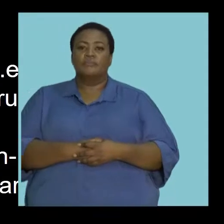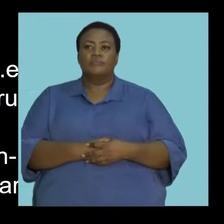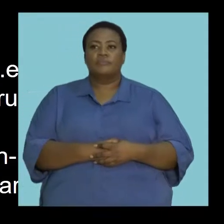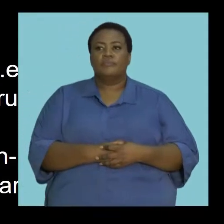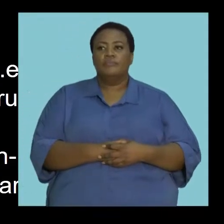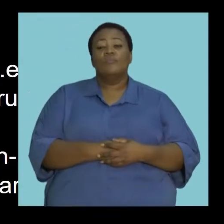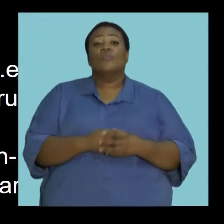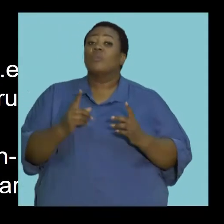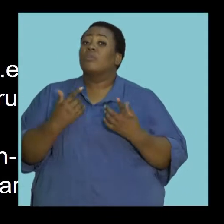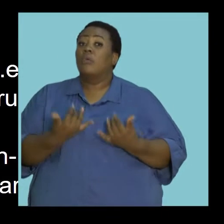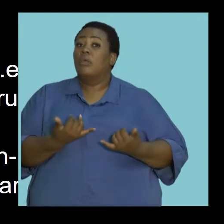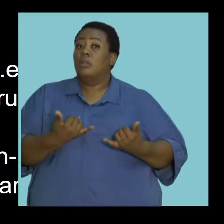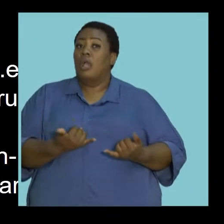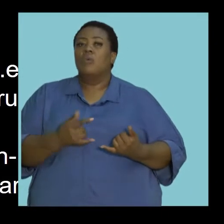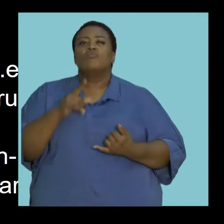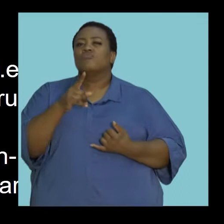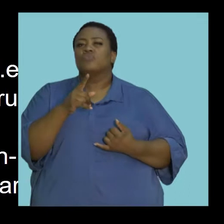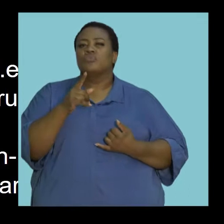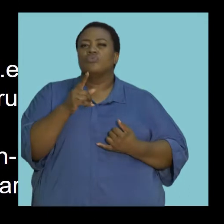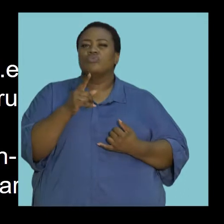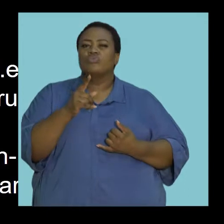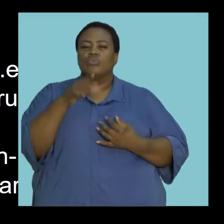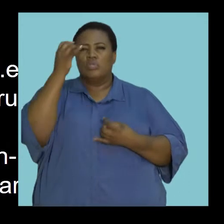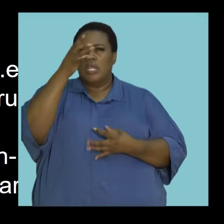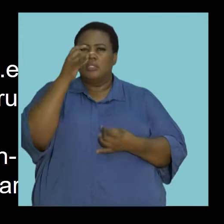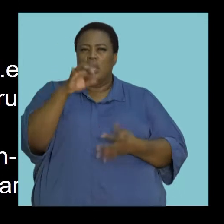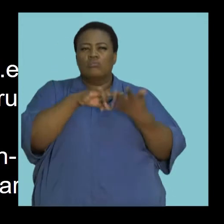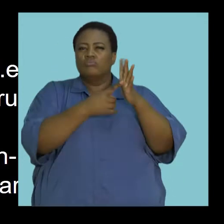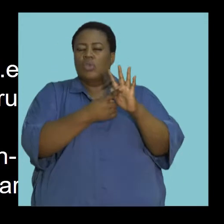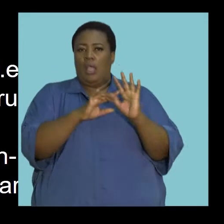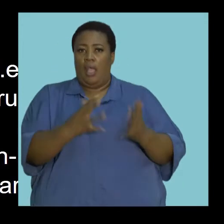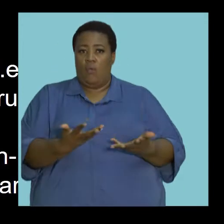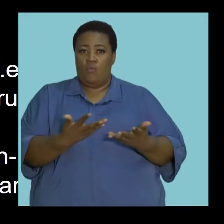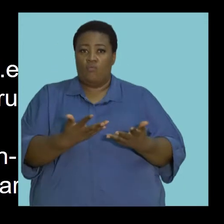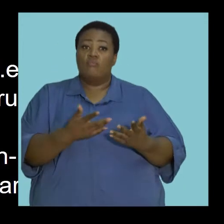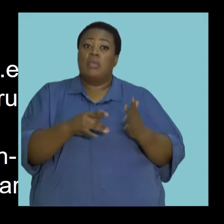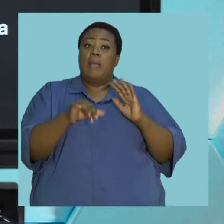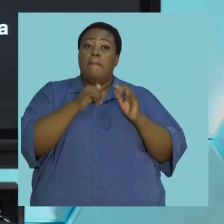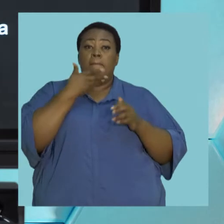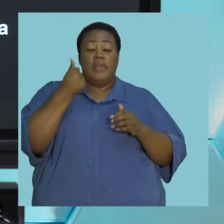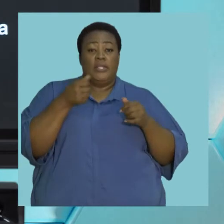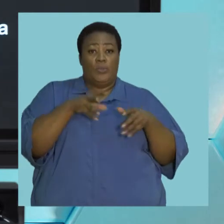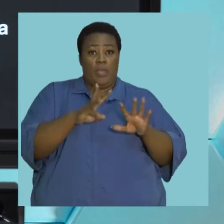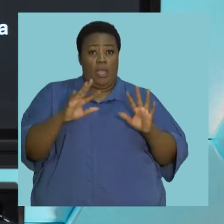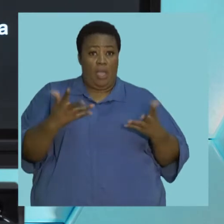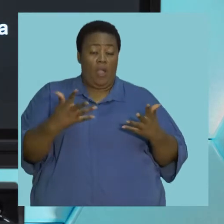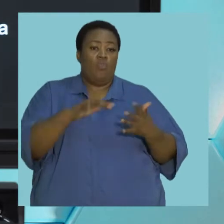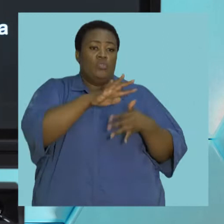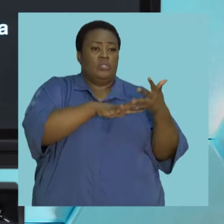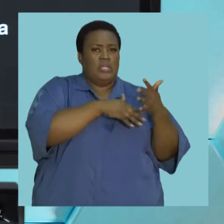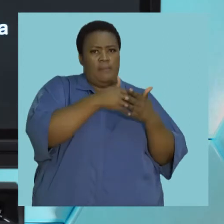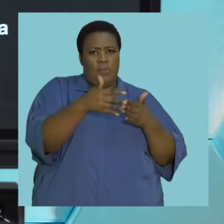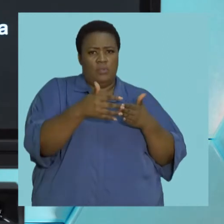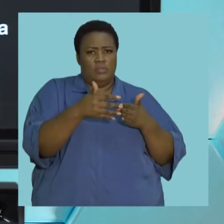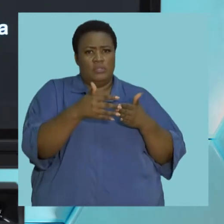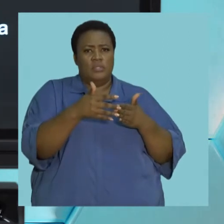Let's look most importantly how data is presented. And often the best way to present data is in tables, where we group the